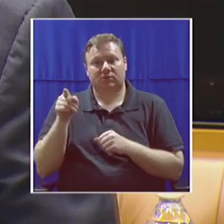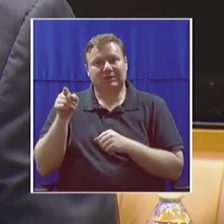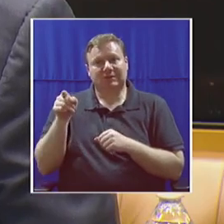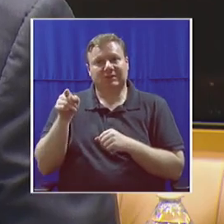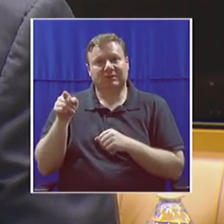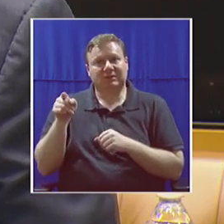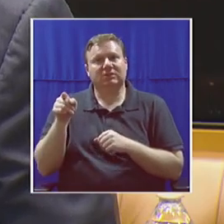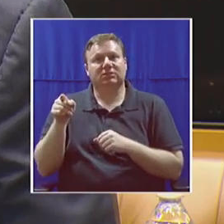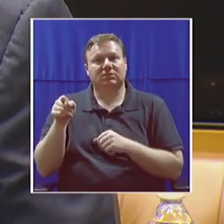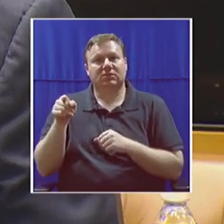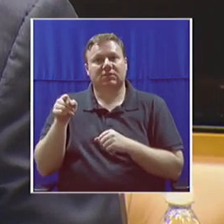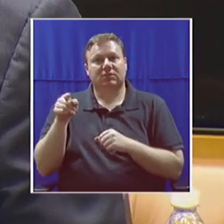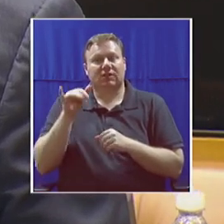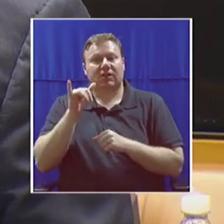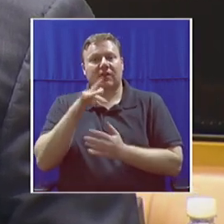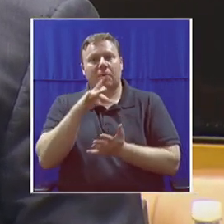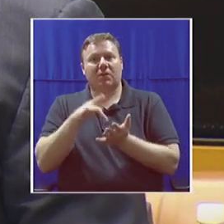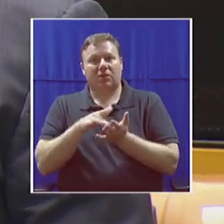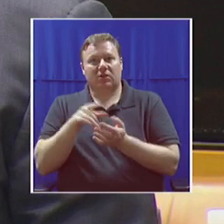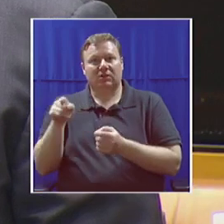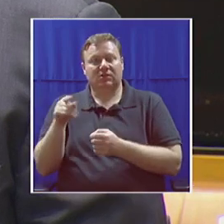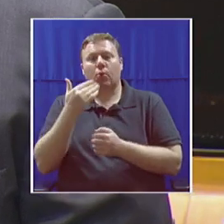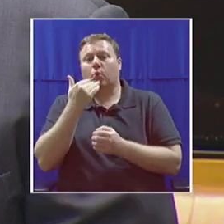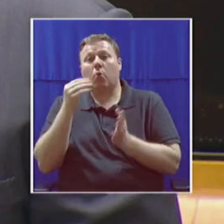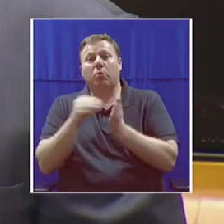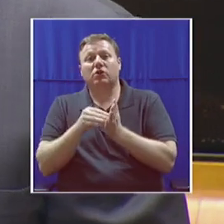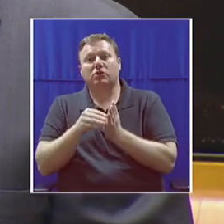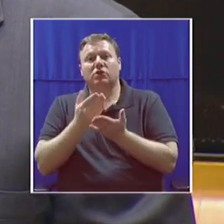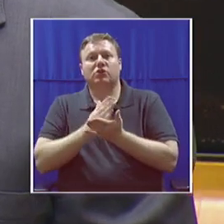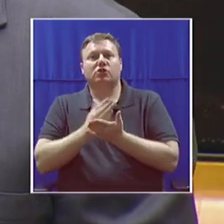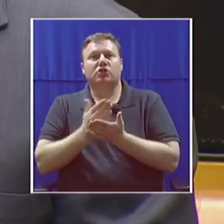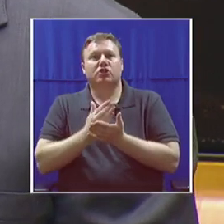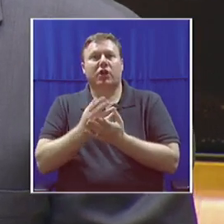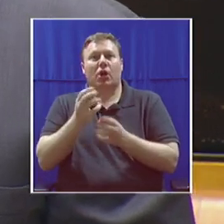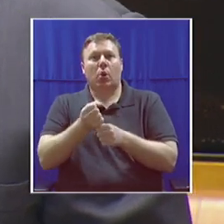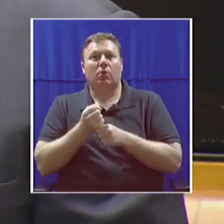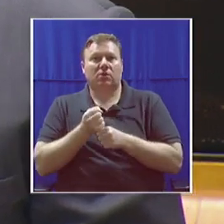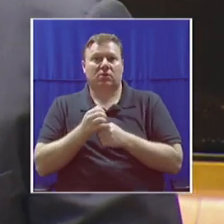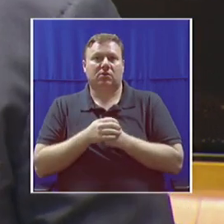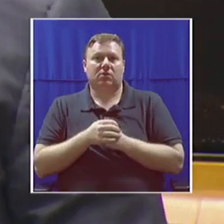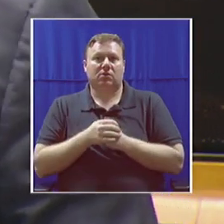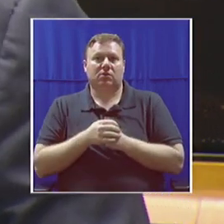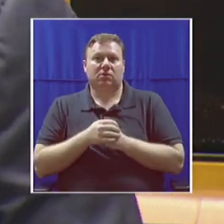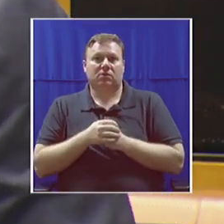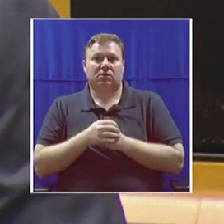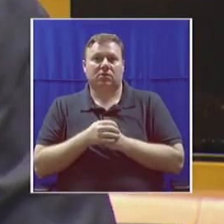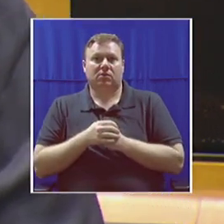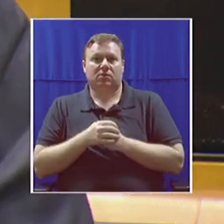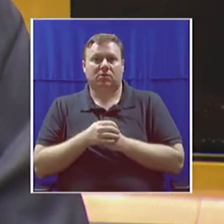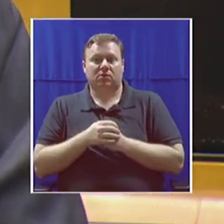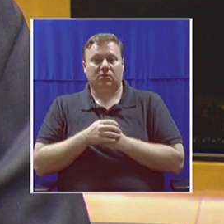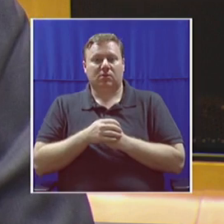that position uh by the shareholders I'm quite certain that the shareholder